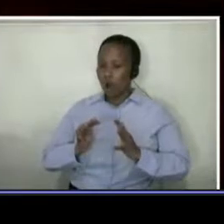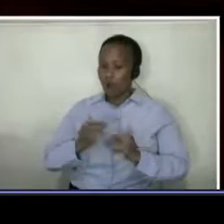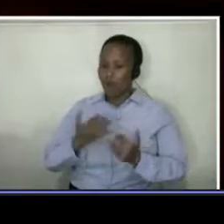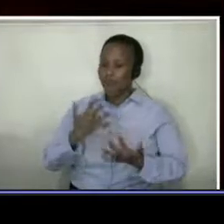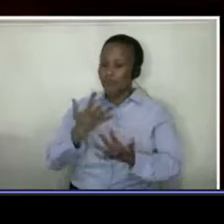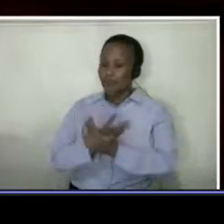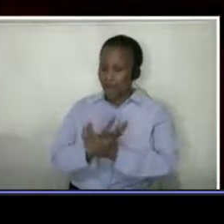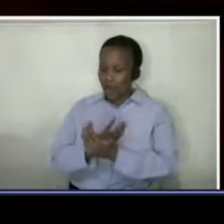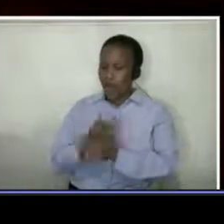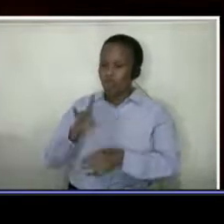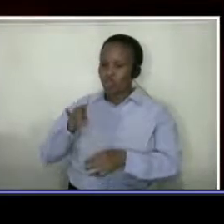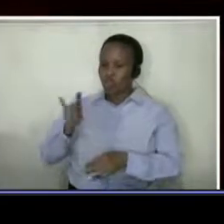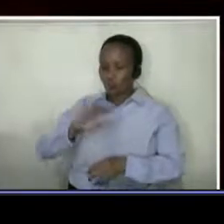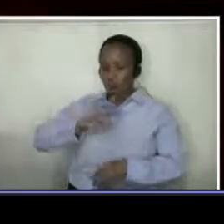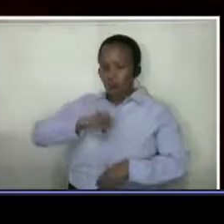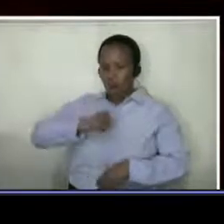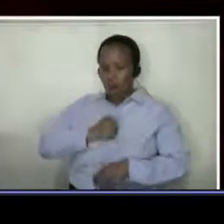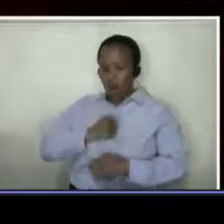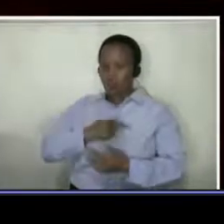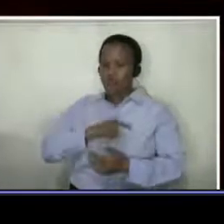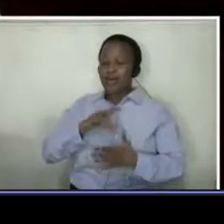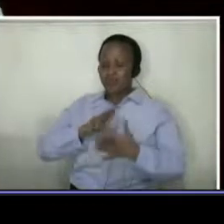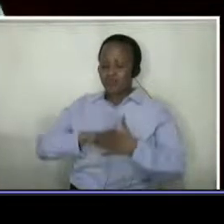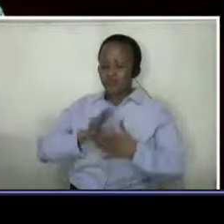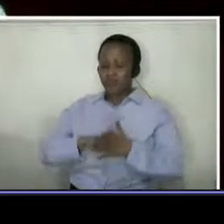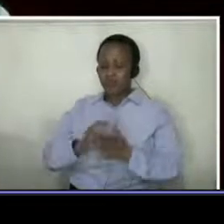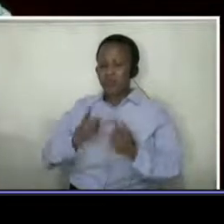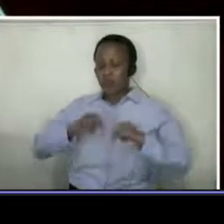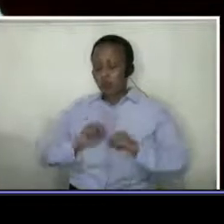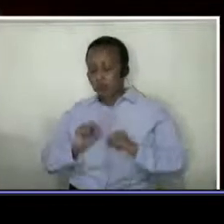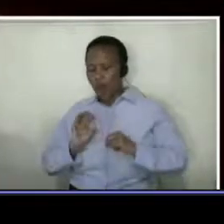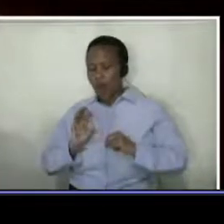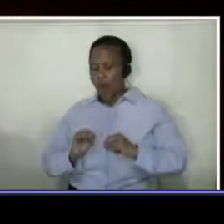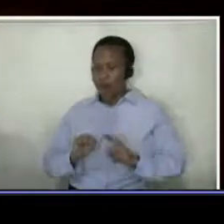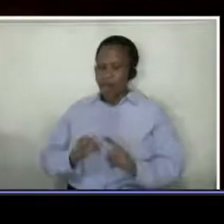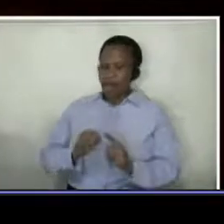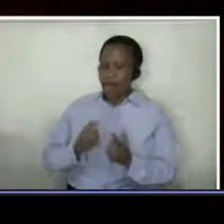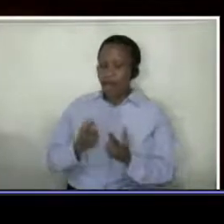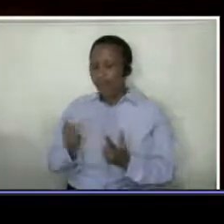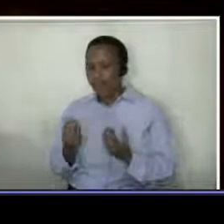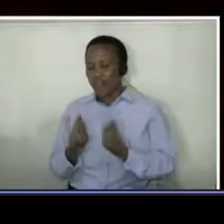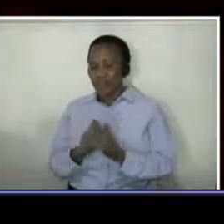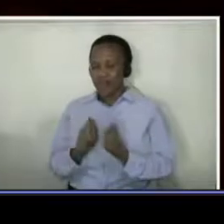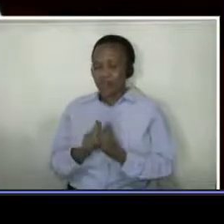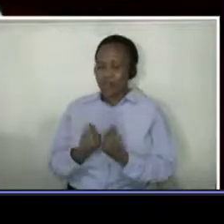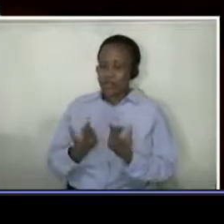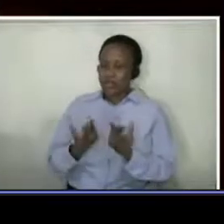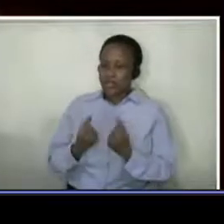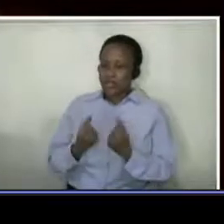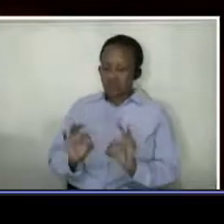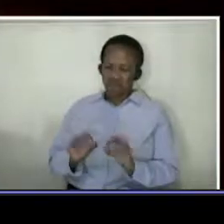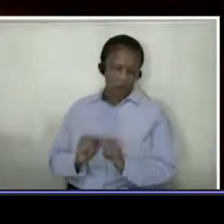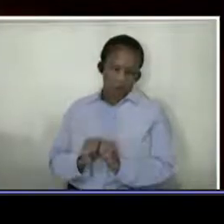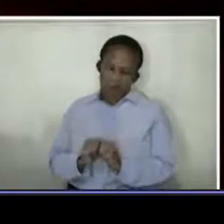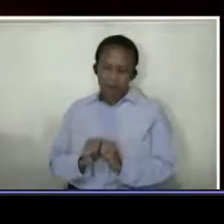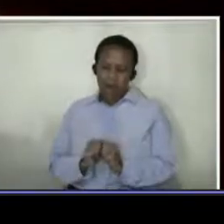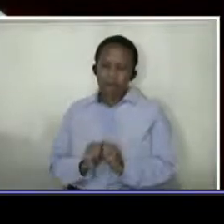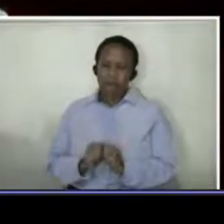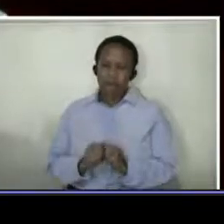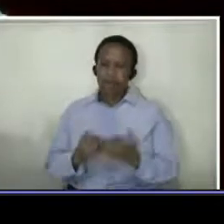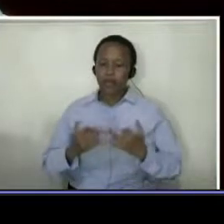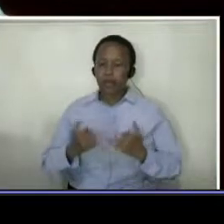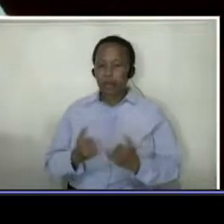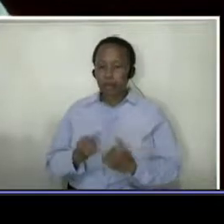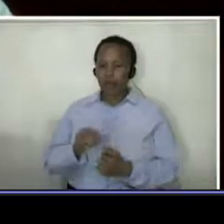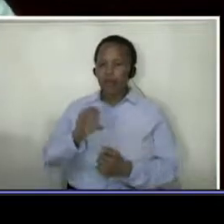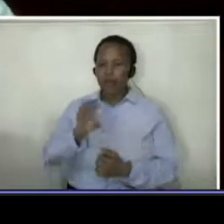this derailment. Honorable Speaker, let's take a look at the summary of history of the coalitions in Africa. Ethiopia